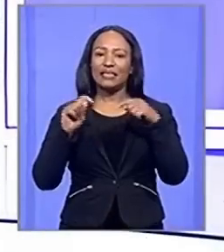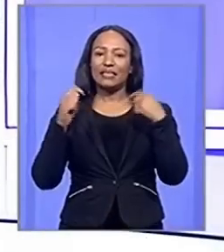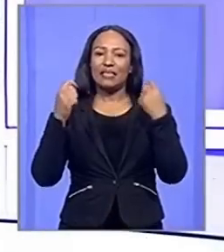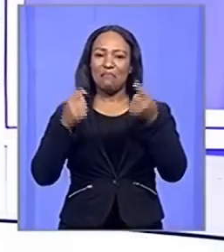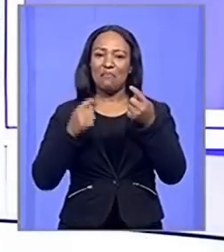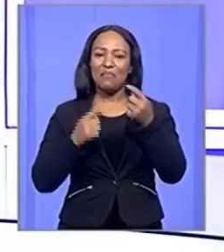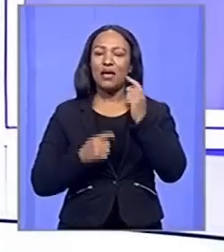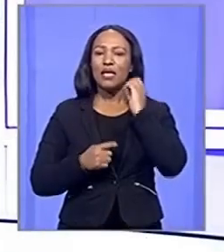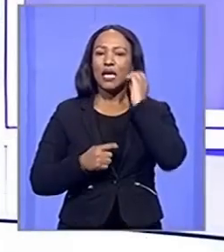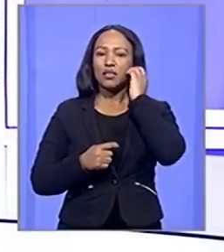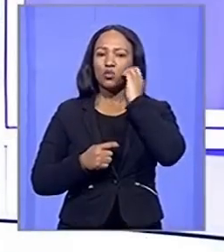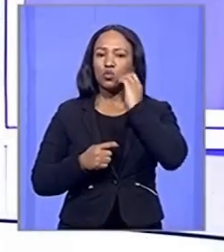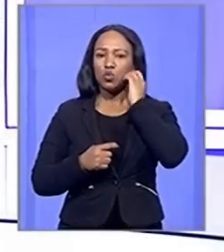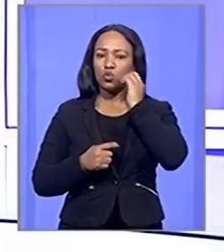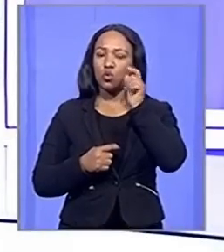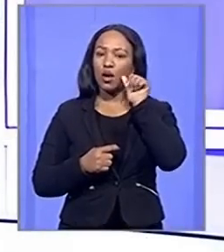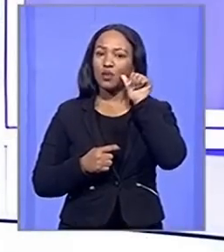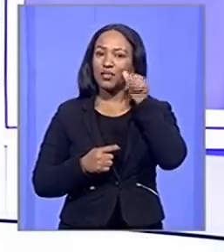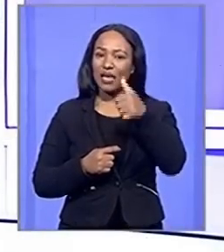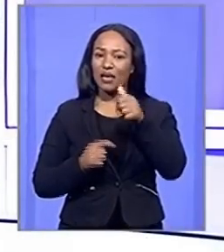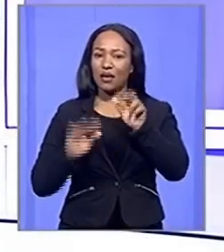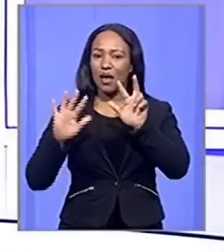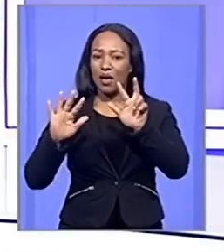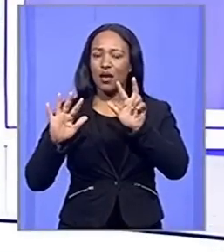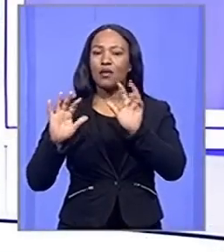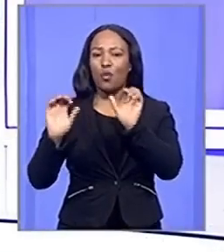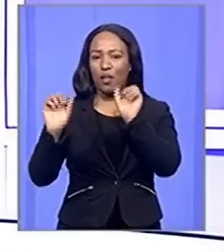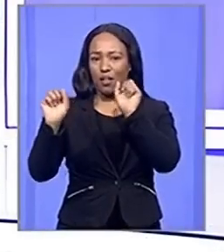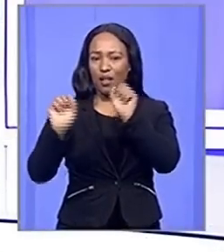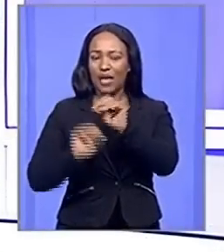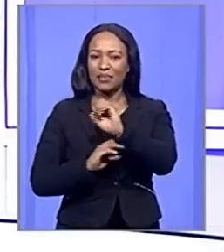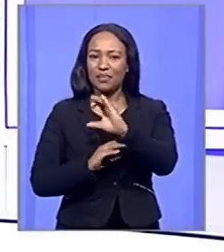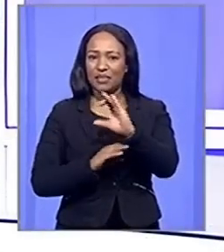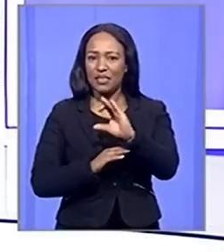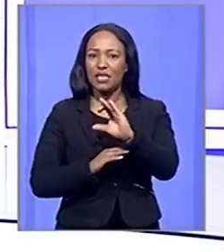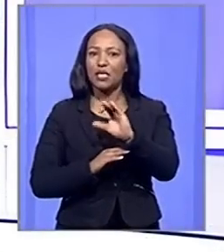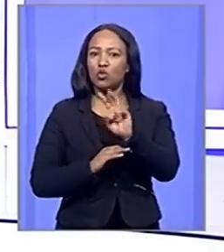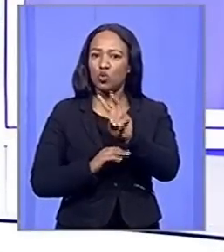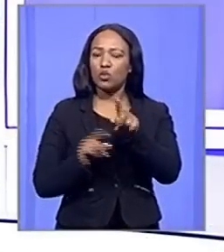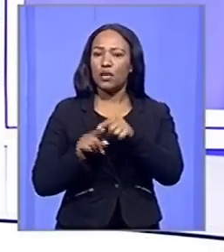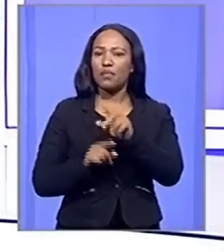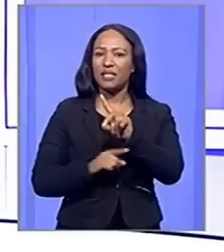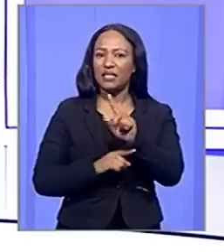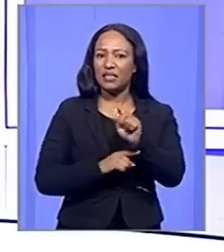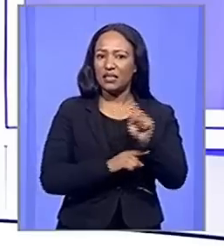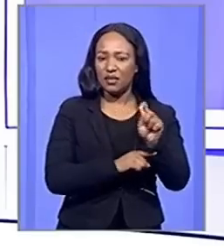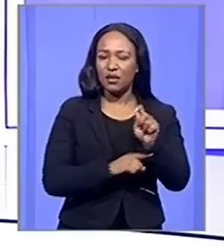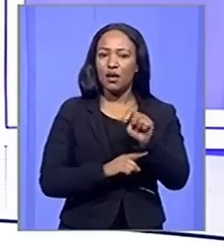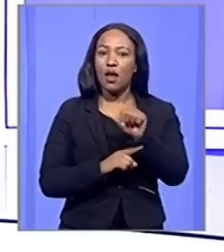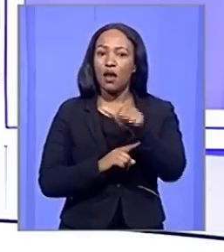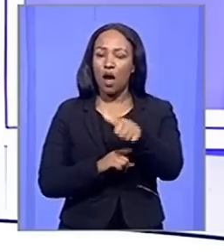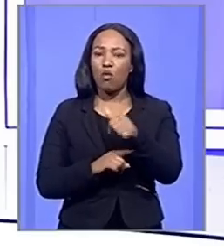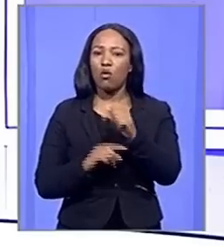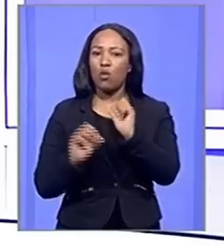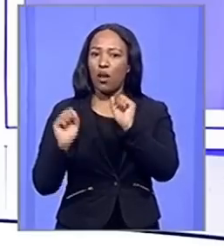Sesotho ba tla lesolela tšona ka iri ya seswai mo go SABC 2 le go SABC Lehae go sasa. Ga bjale go latela kakanyo